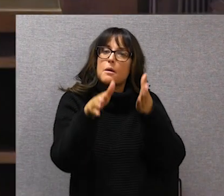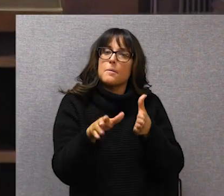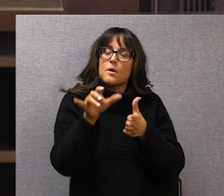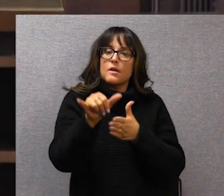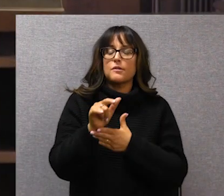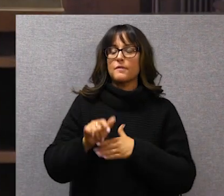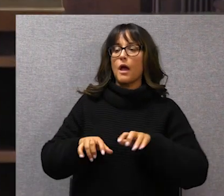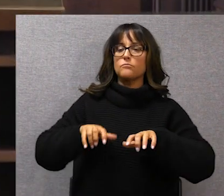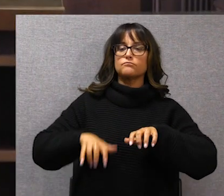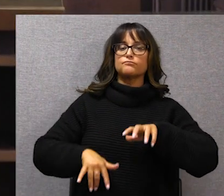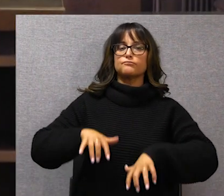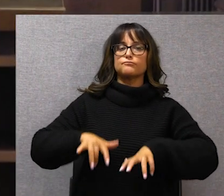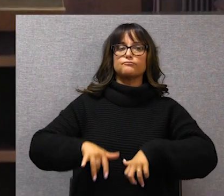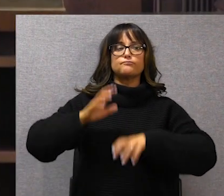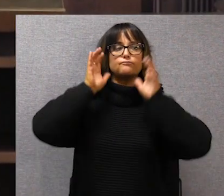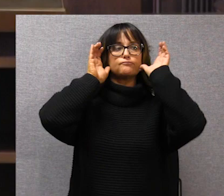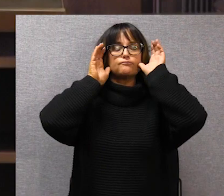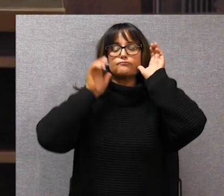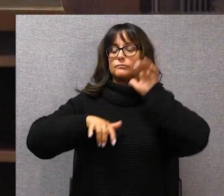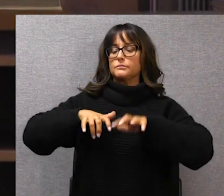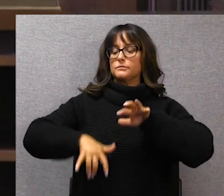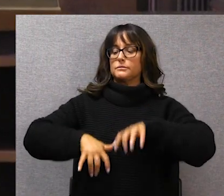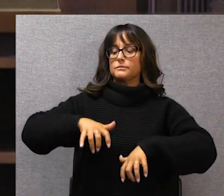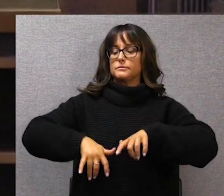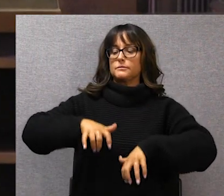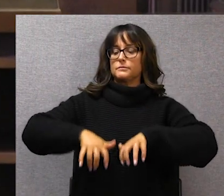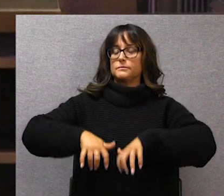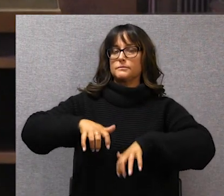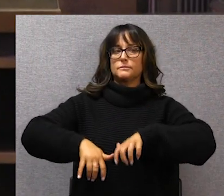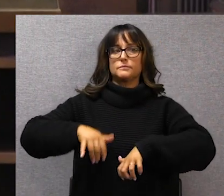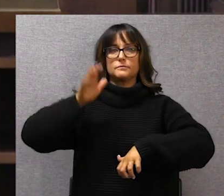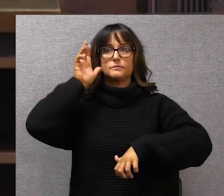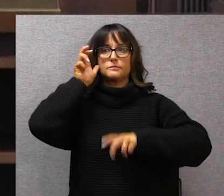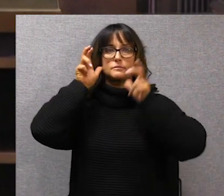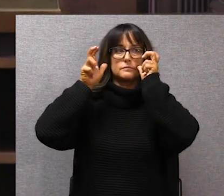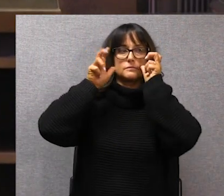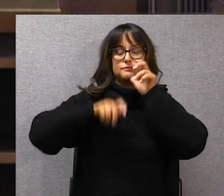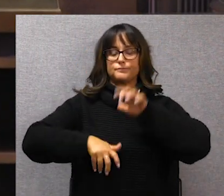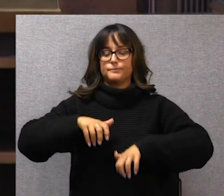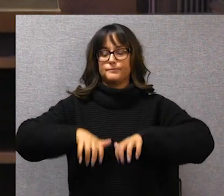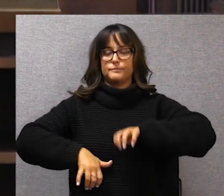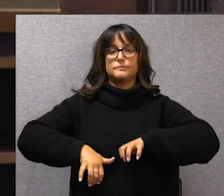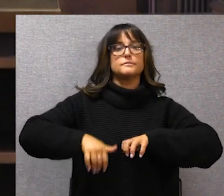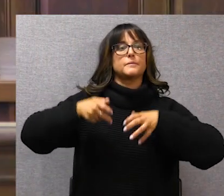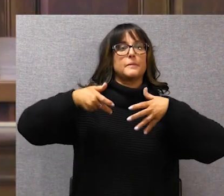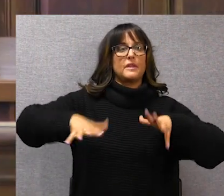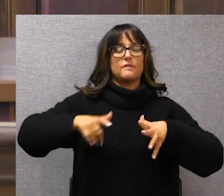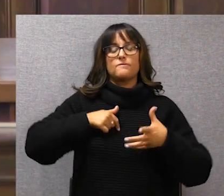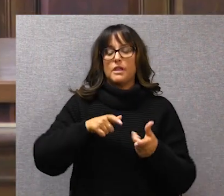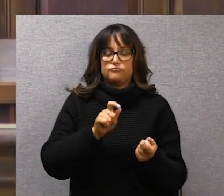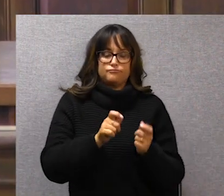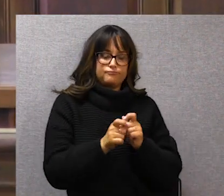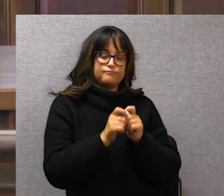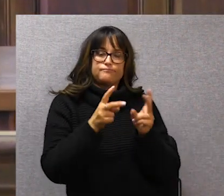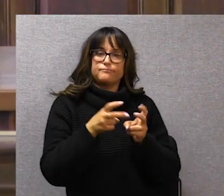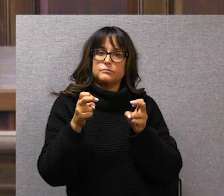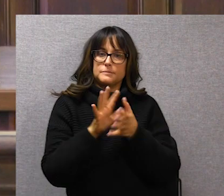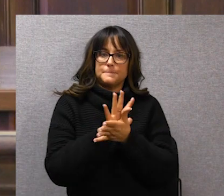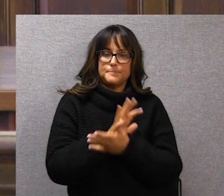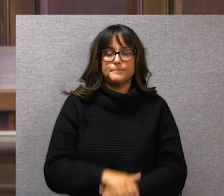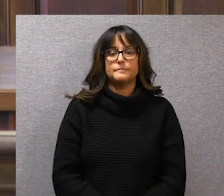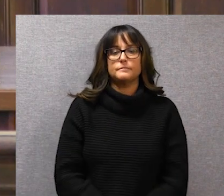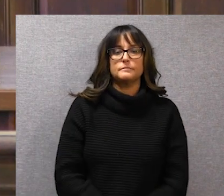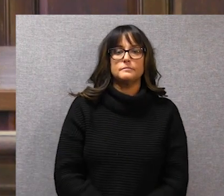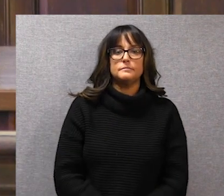type into and they will then transcribe upon the completion of the hearing or the trial. In the front of the courtroom, we have